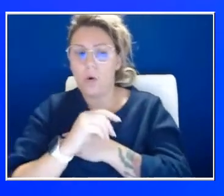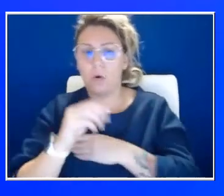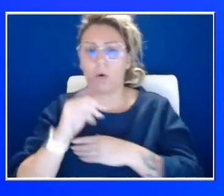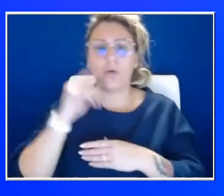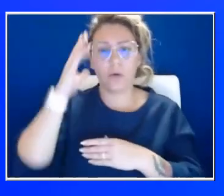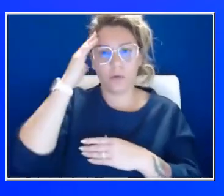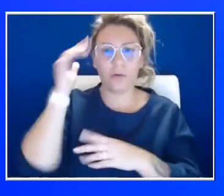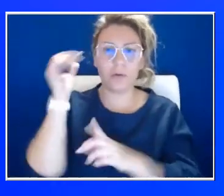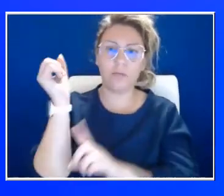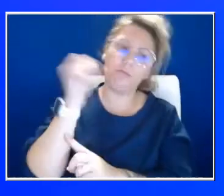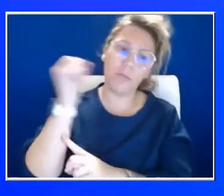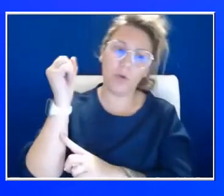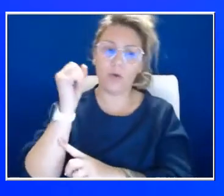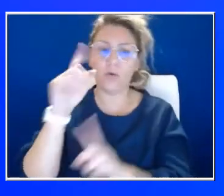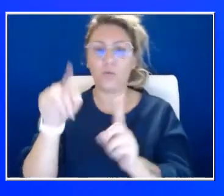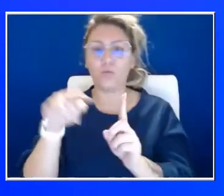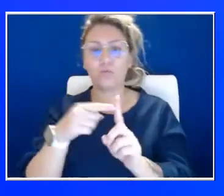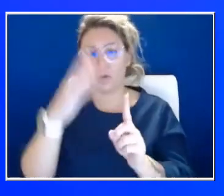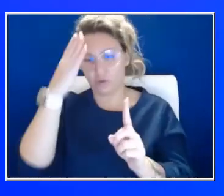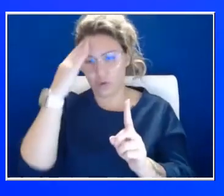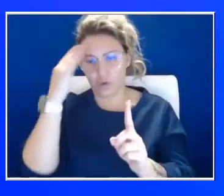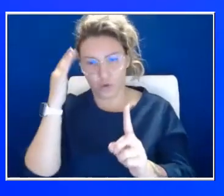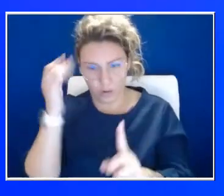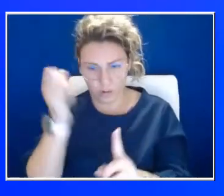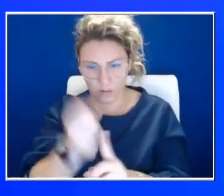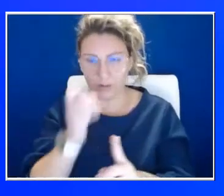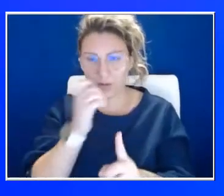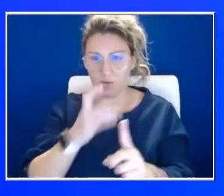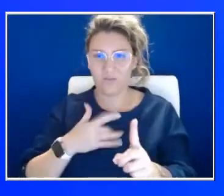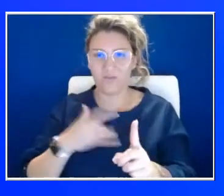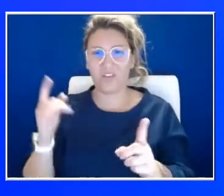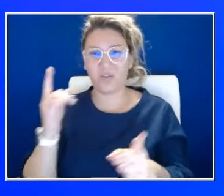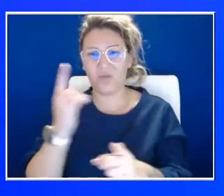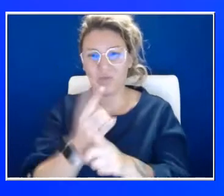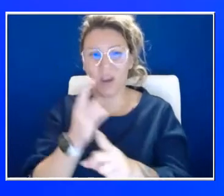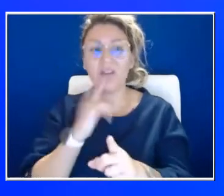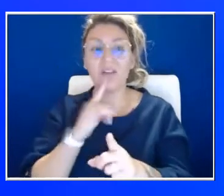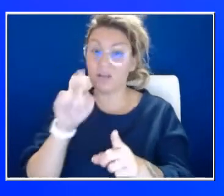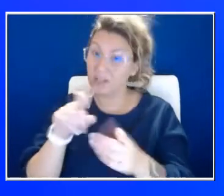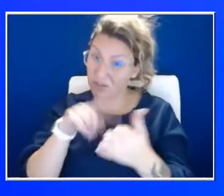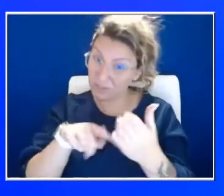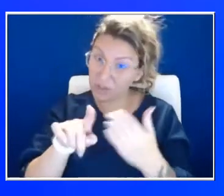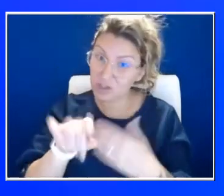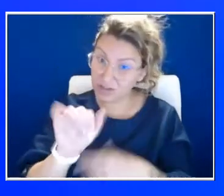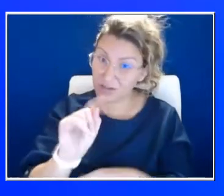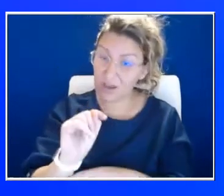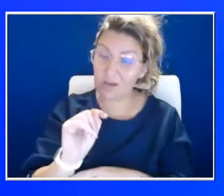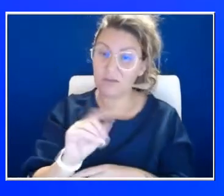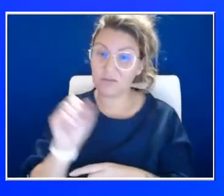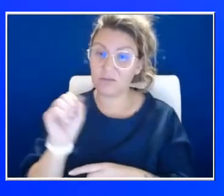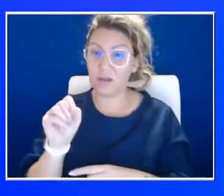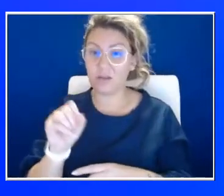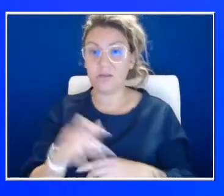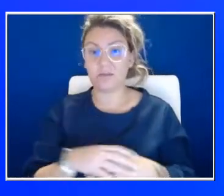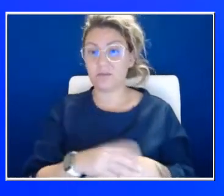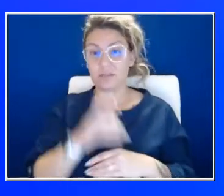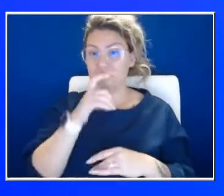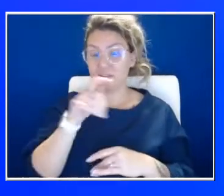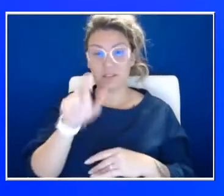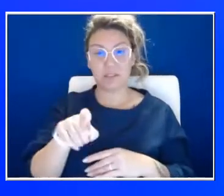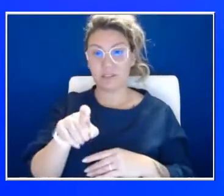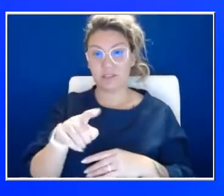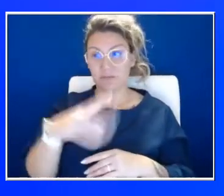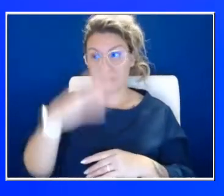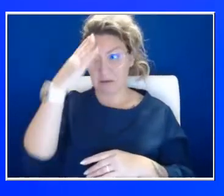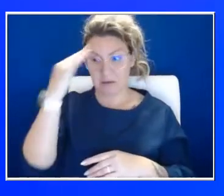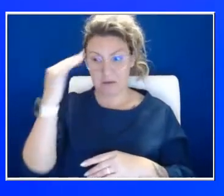hit to the head and you don't feel right, get it checked out. That's not, and it doesn't have to be a hit to the head. I say